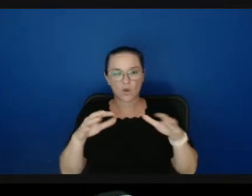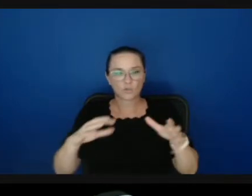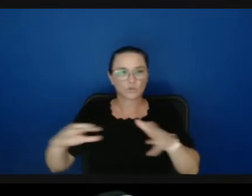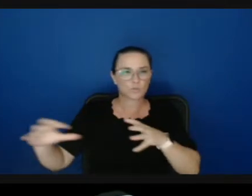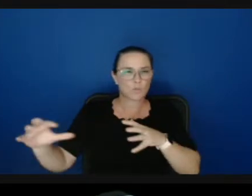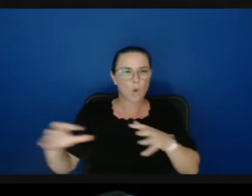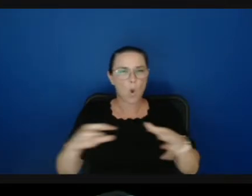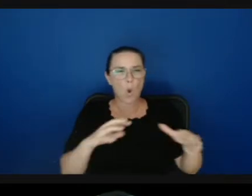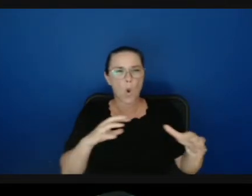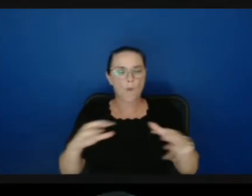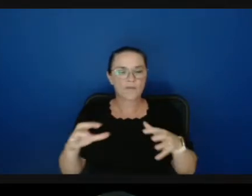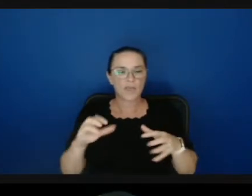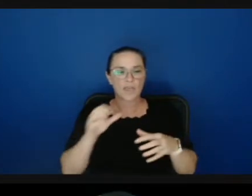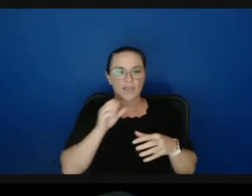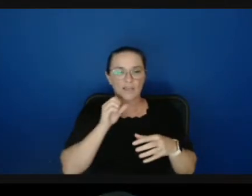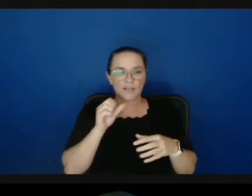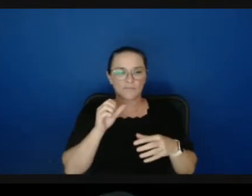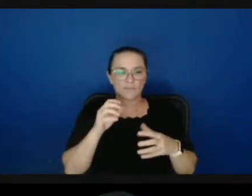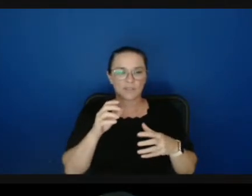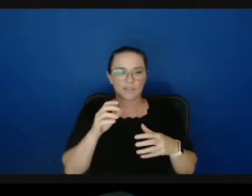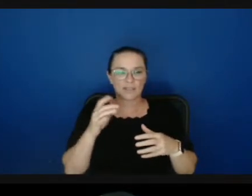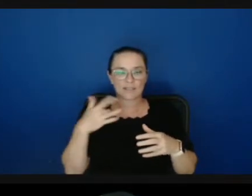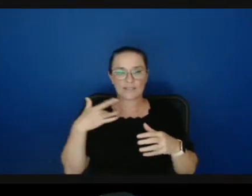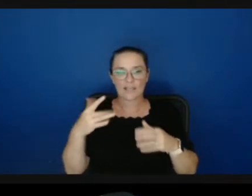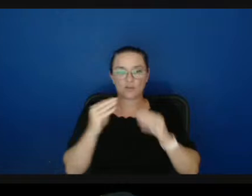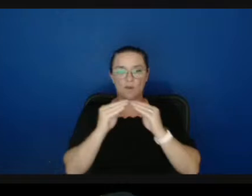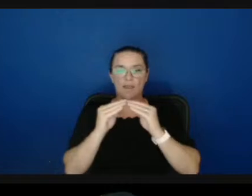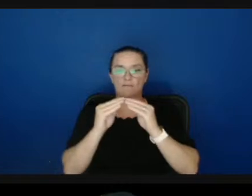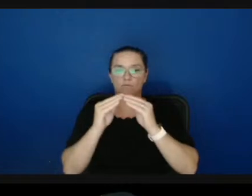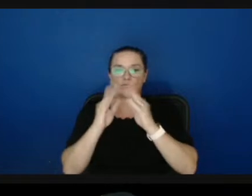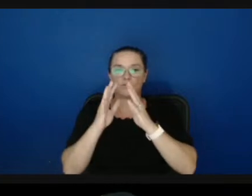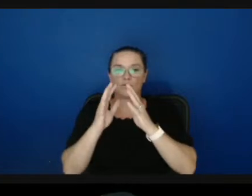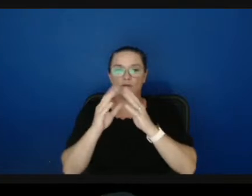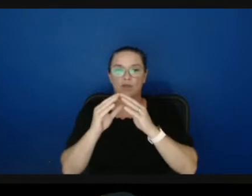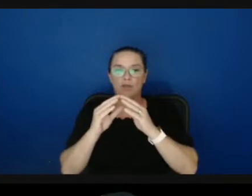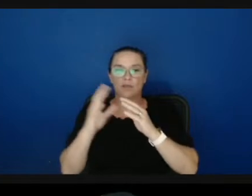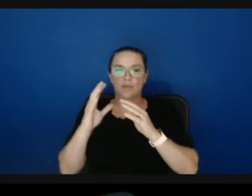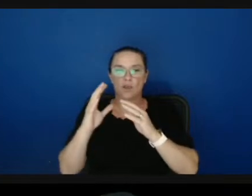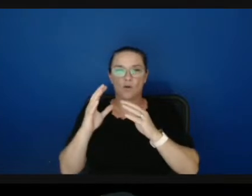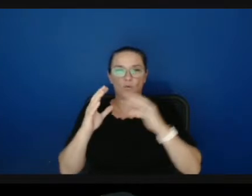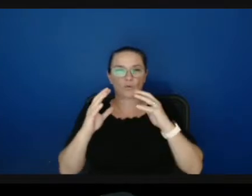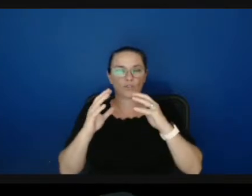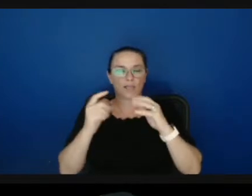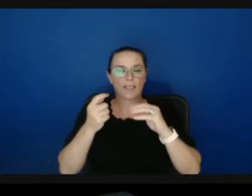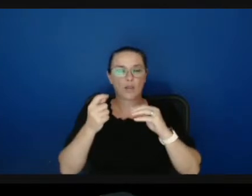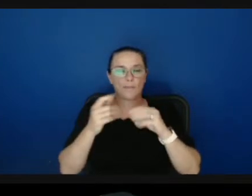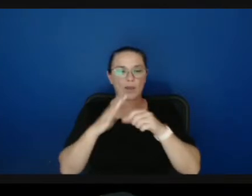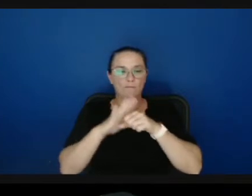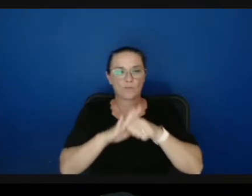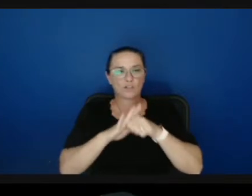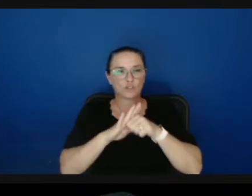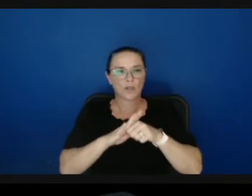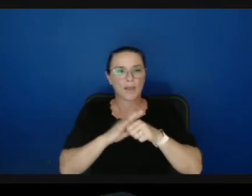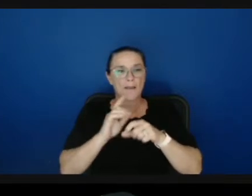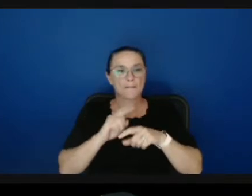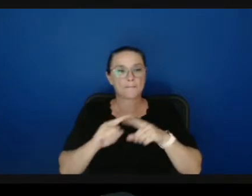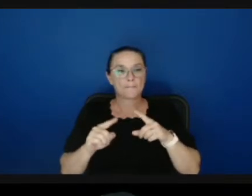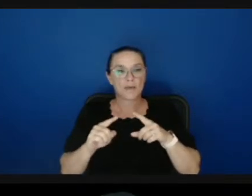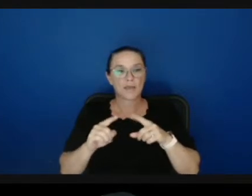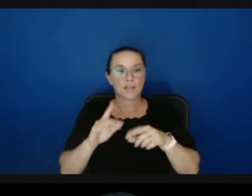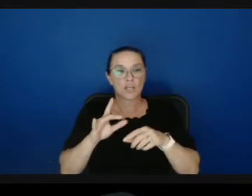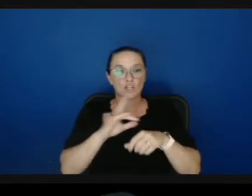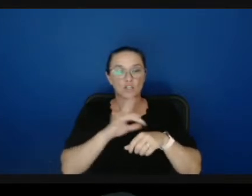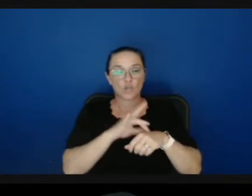Like it's not like usual. Normally the volcano is like pressurized in the middle, so this side's going this way, this side's going that way, right? When it's swelling up. But during a fire earthquake, they're